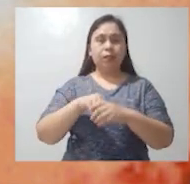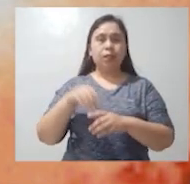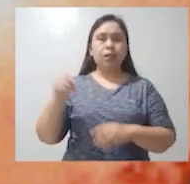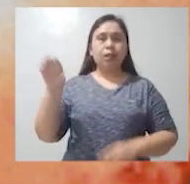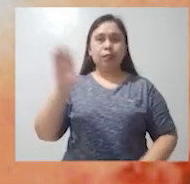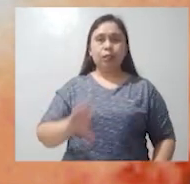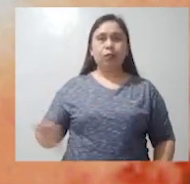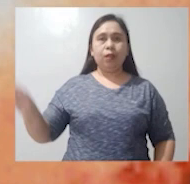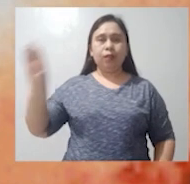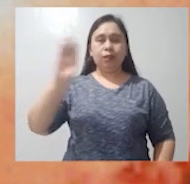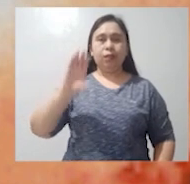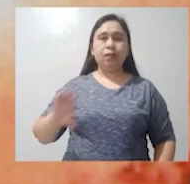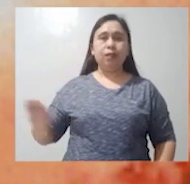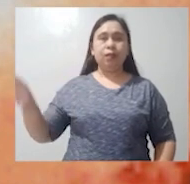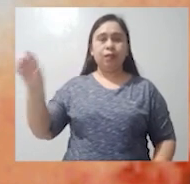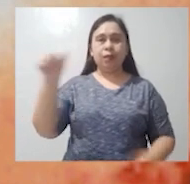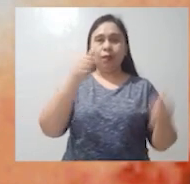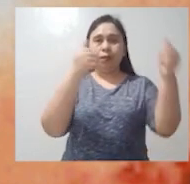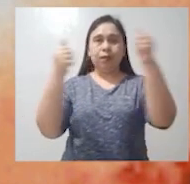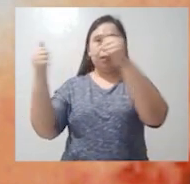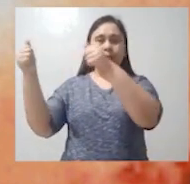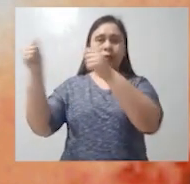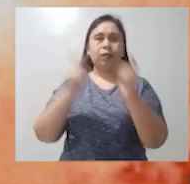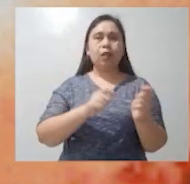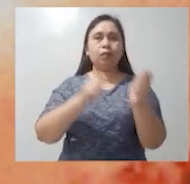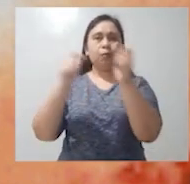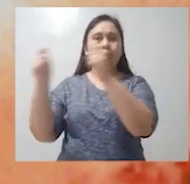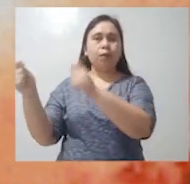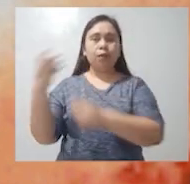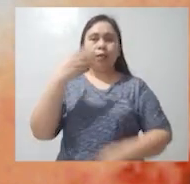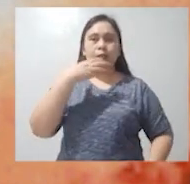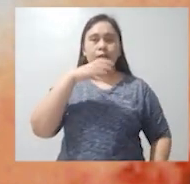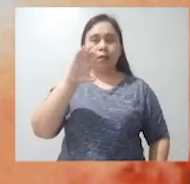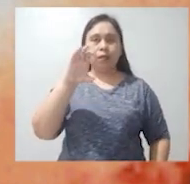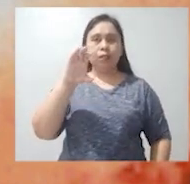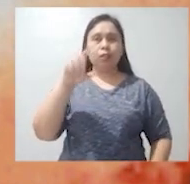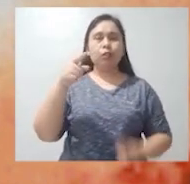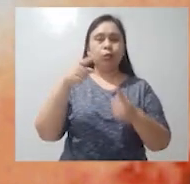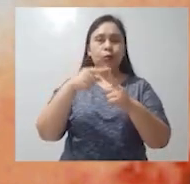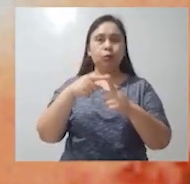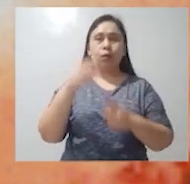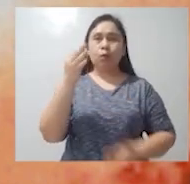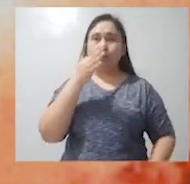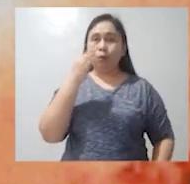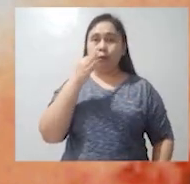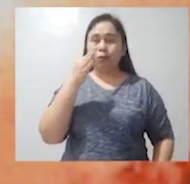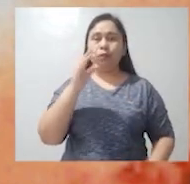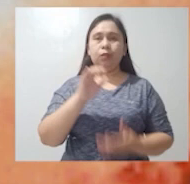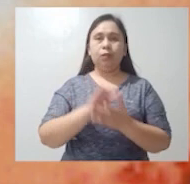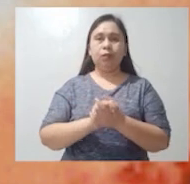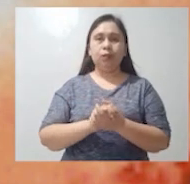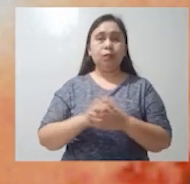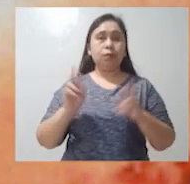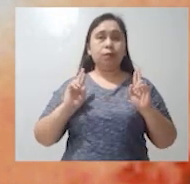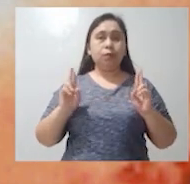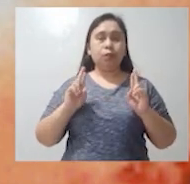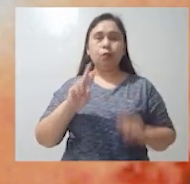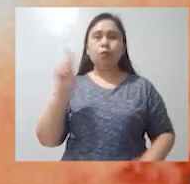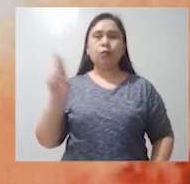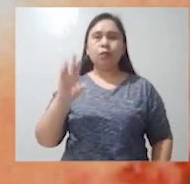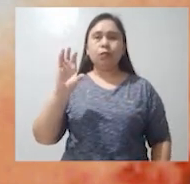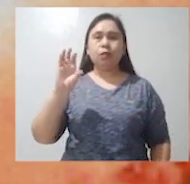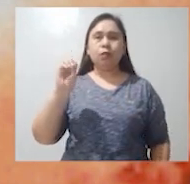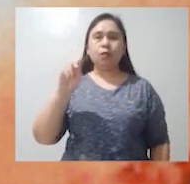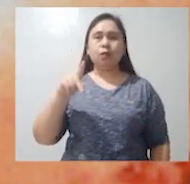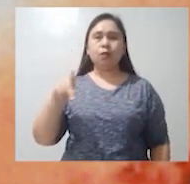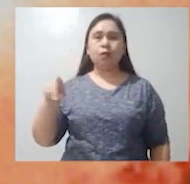air, which transfers heat to the food as it moves around the food. A refrigerator uses copper tubes filled